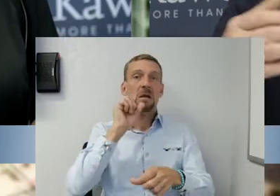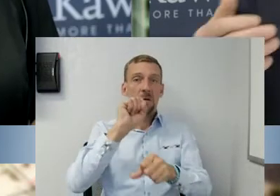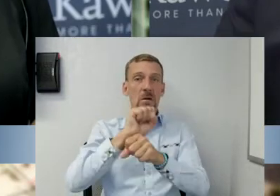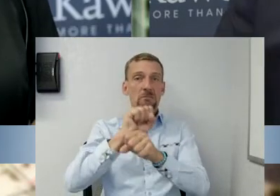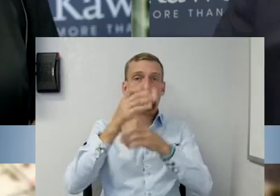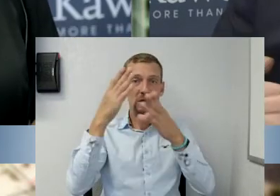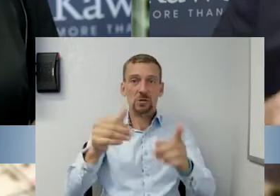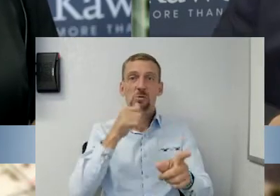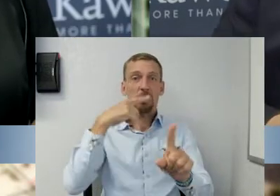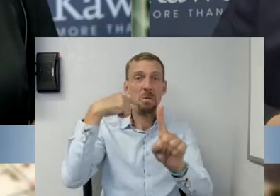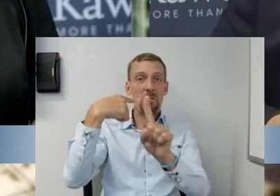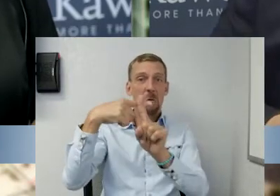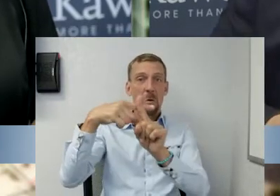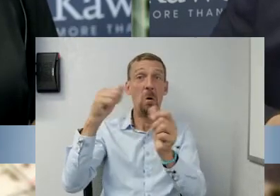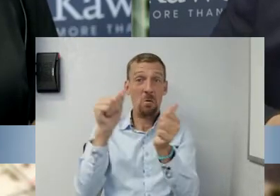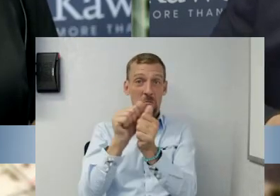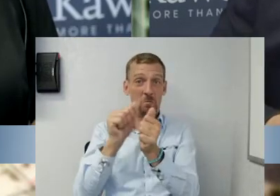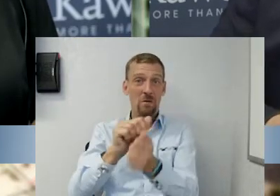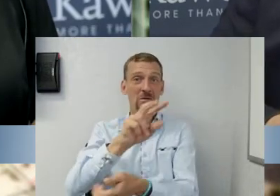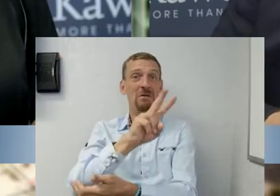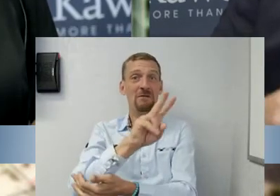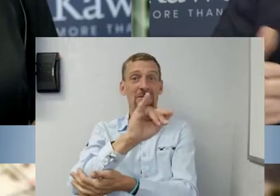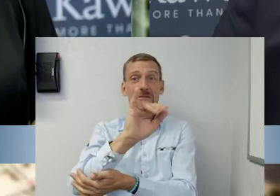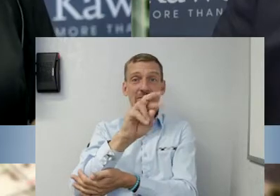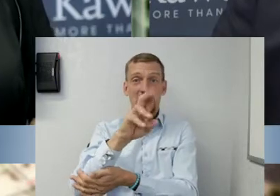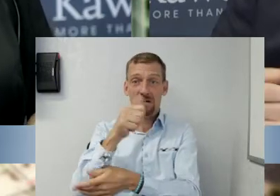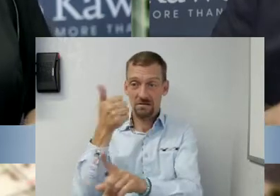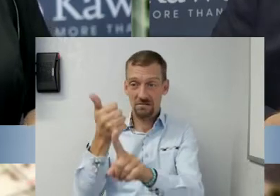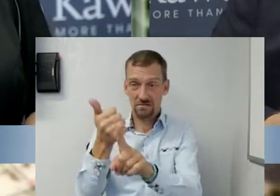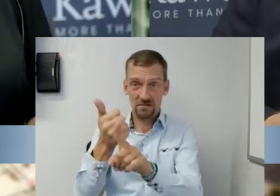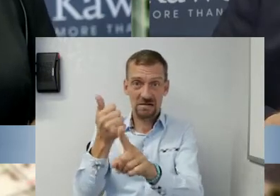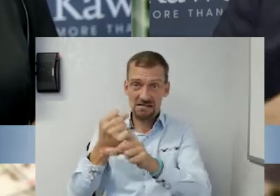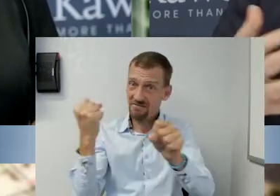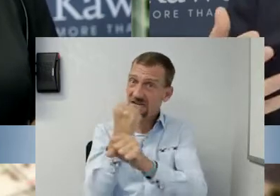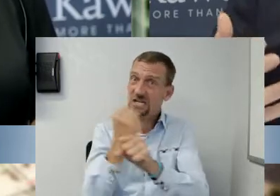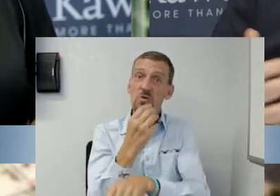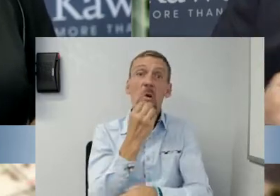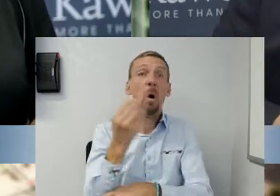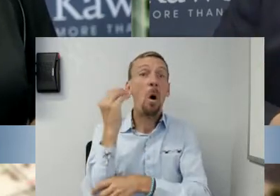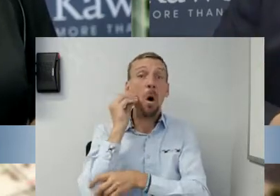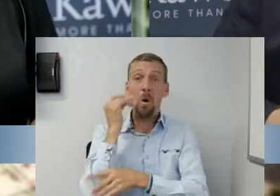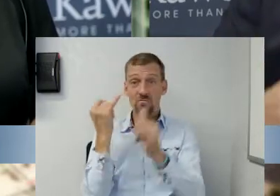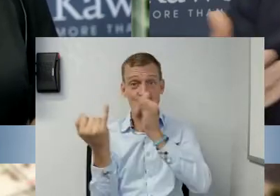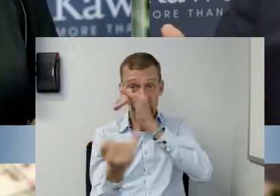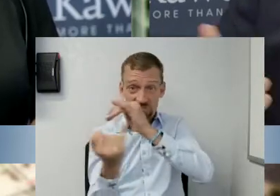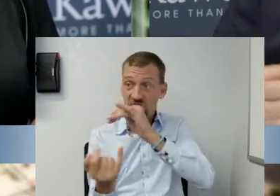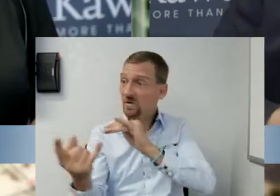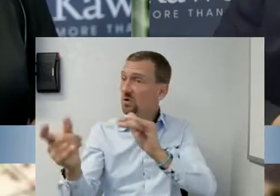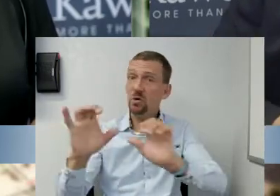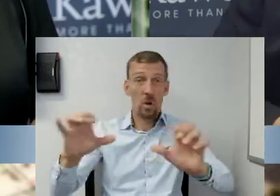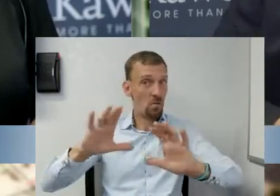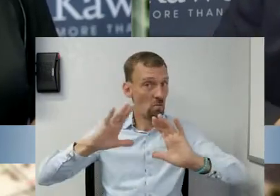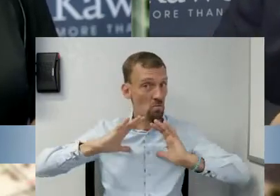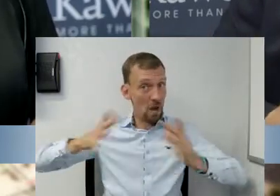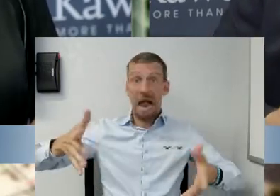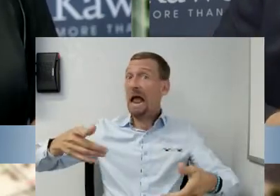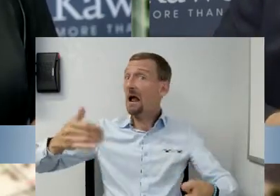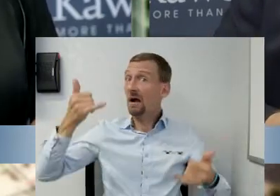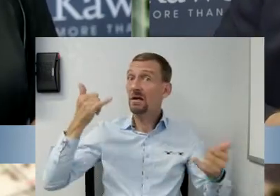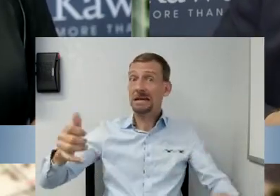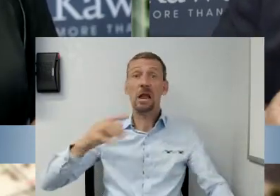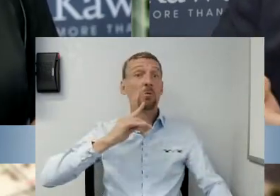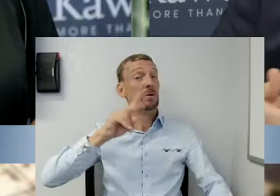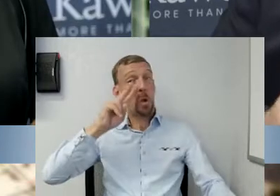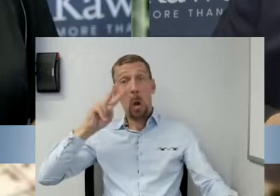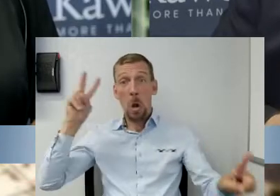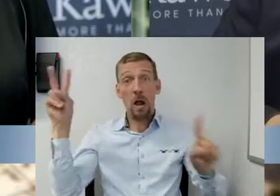and they're successfully fighting it at home. They're quarantined. They seem to be doing really well, and we're looking forward to them coming back to